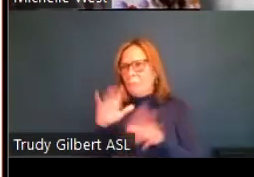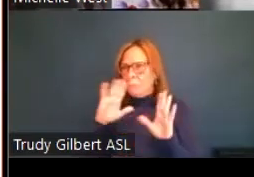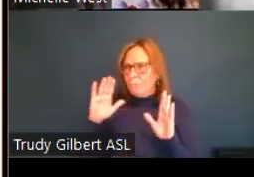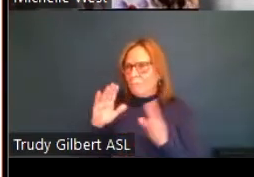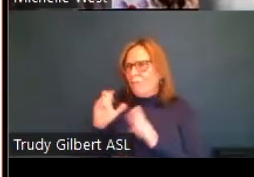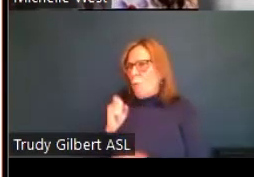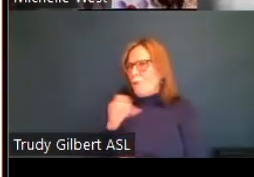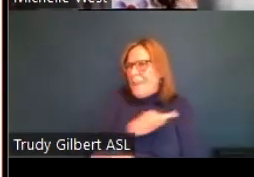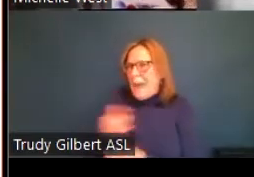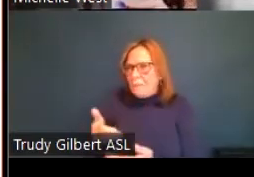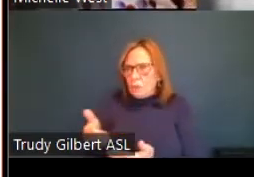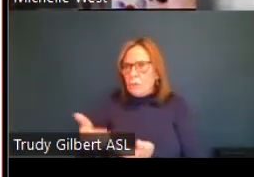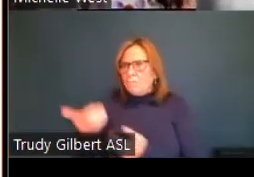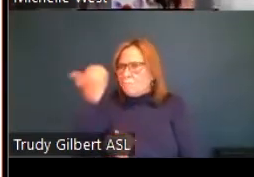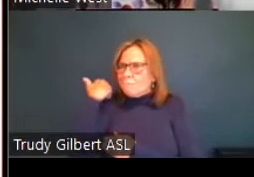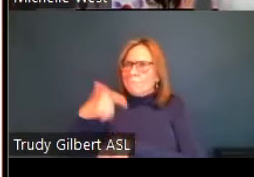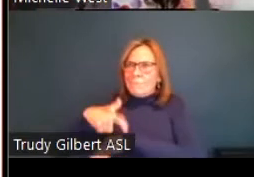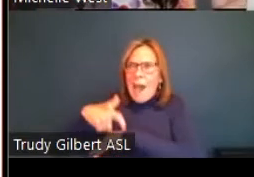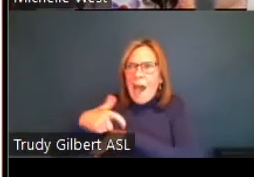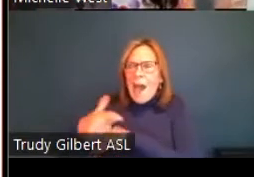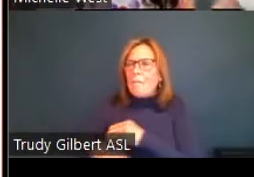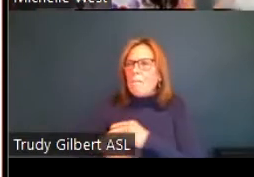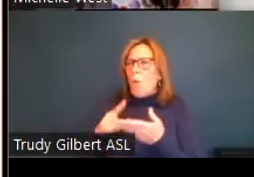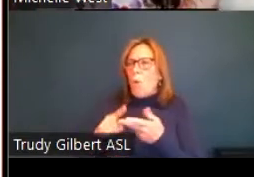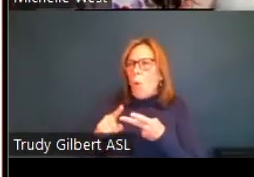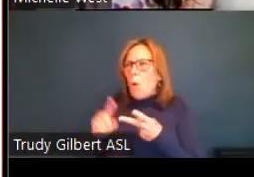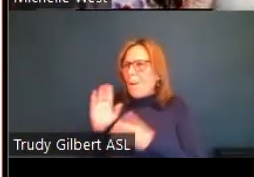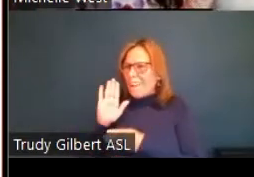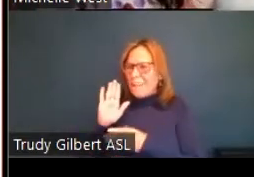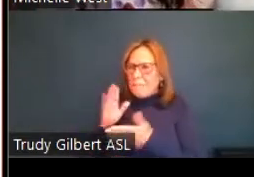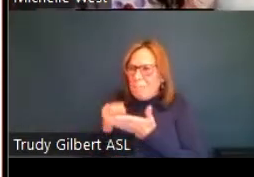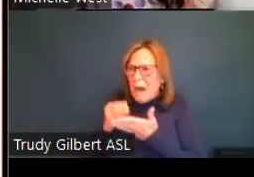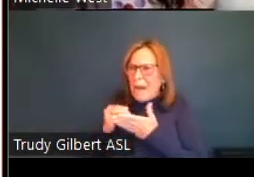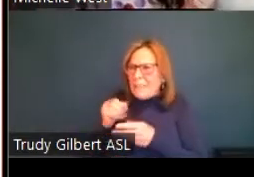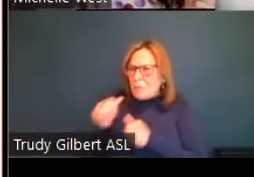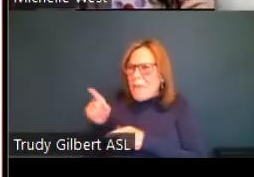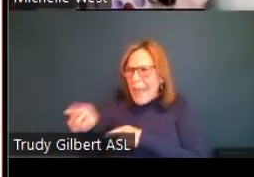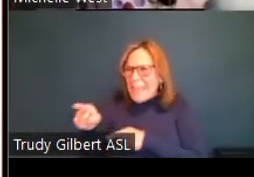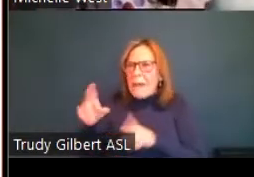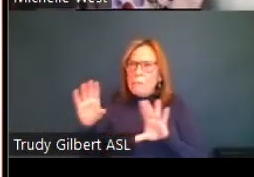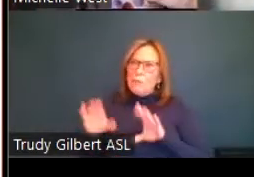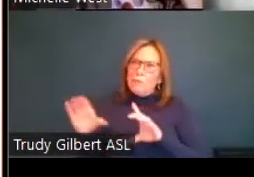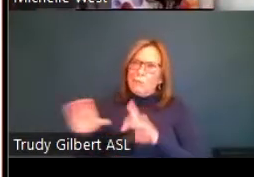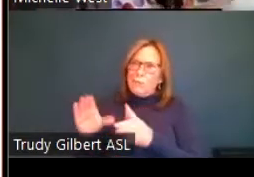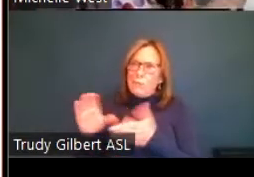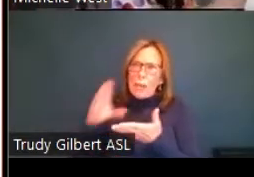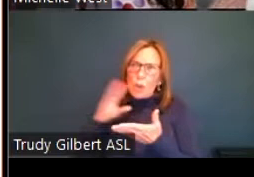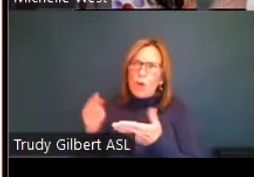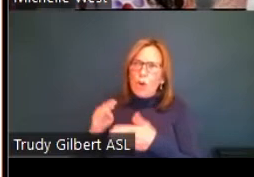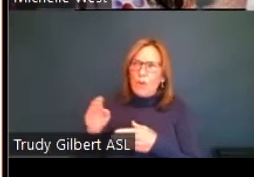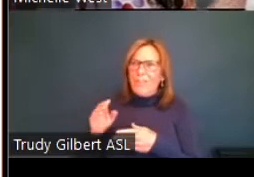take some investment of money or time for them to learn online. All right. Anytime you're